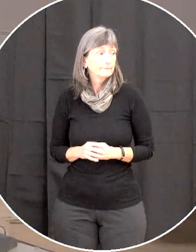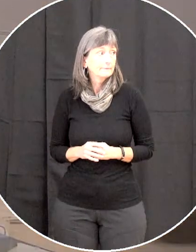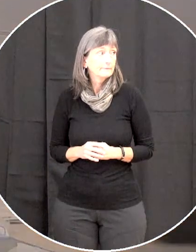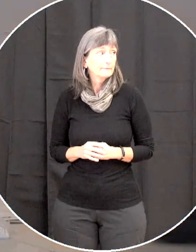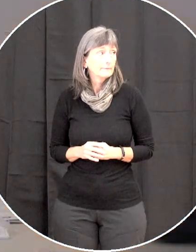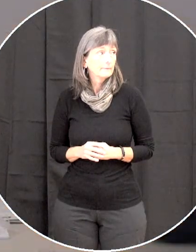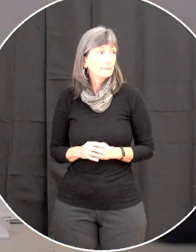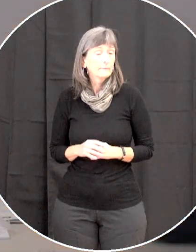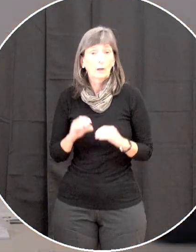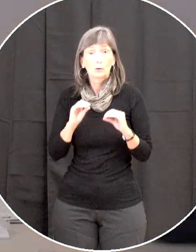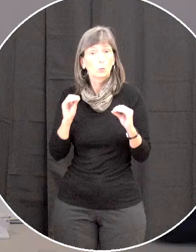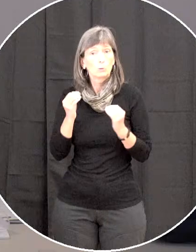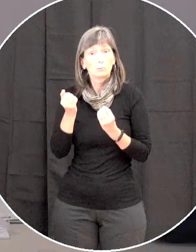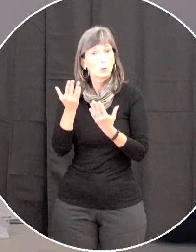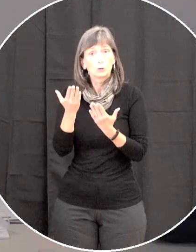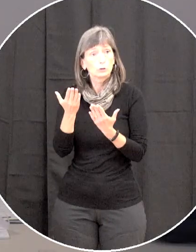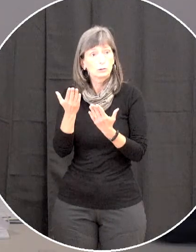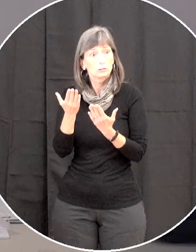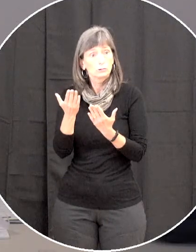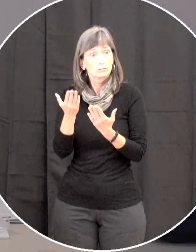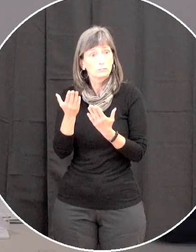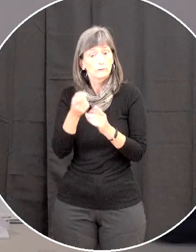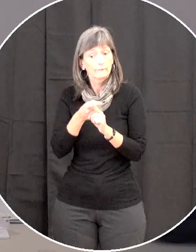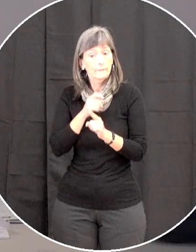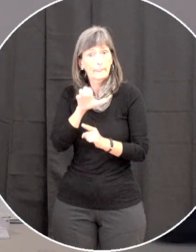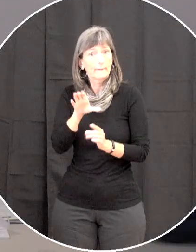There were no motions to be brought forward